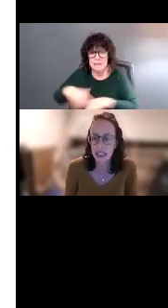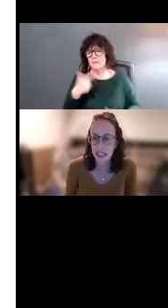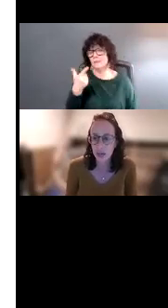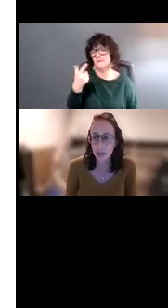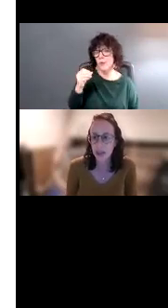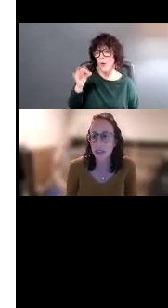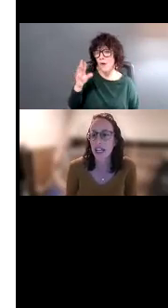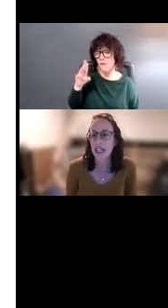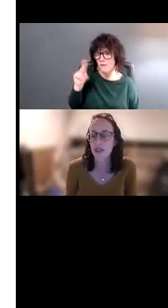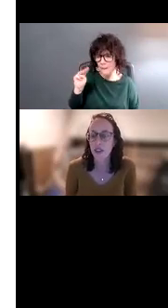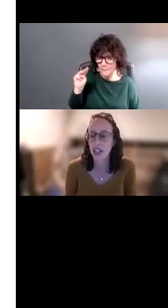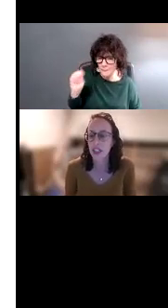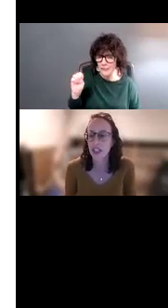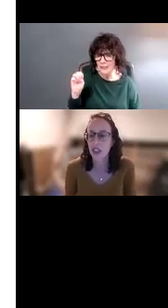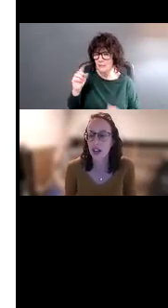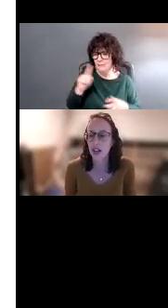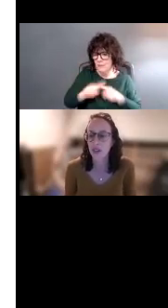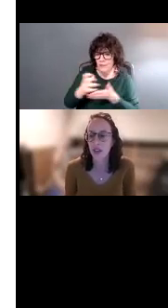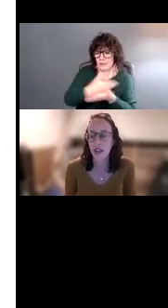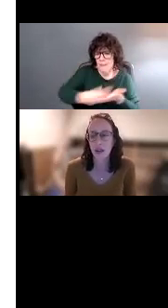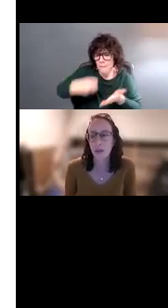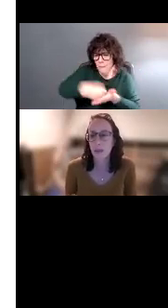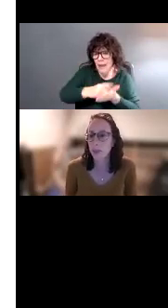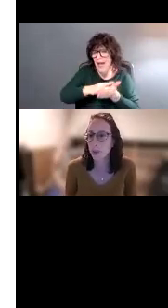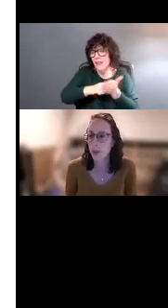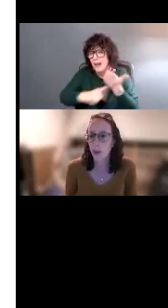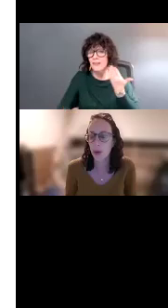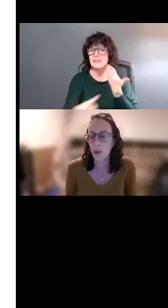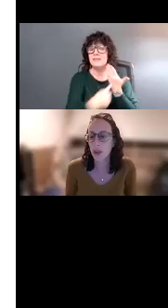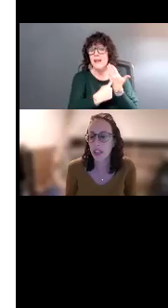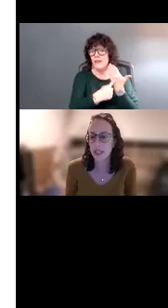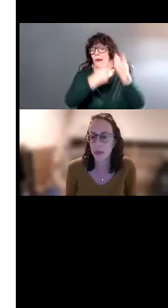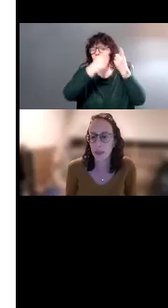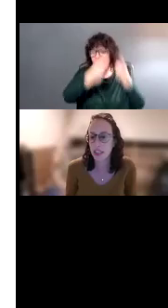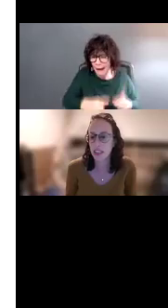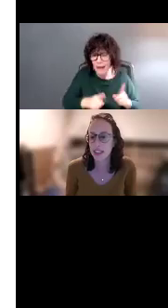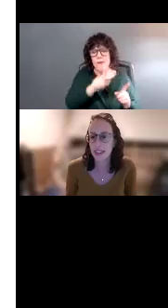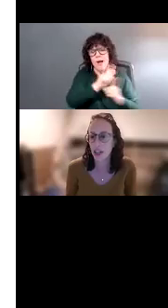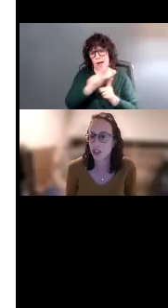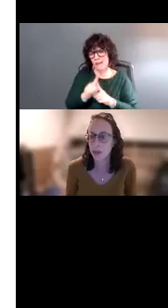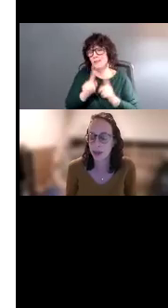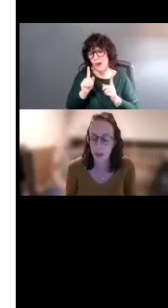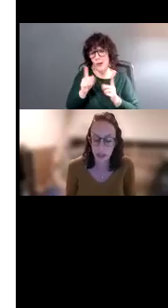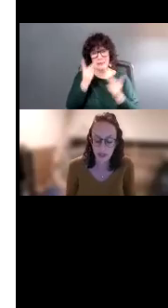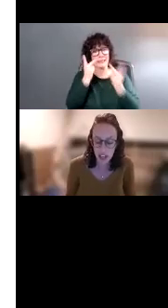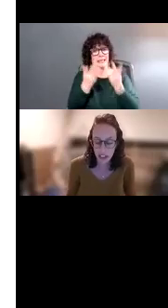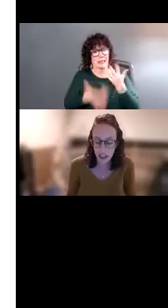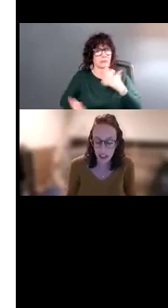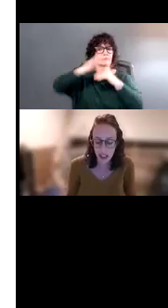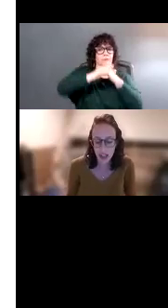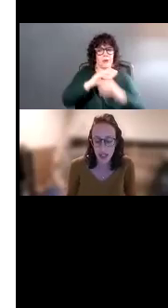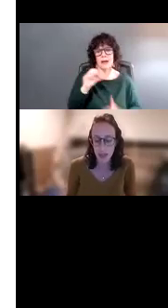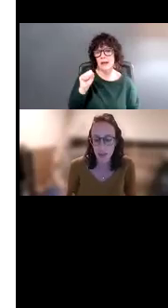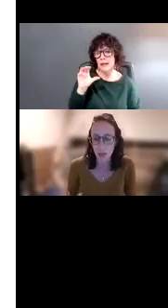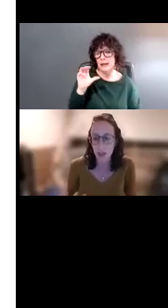And these scammers take advantage of people who experienced hardships from the